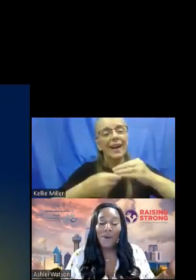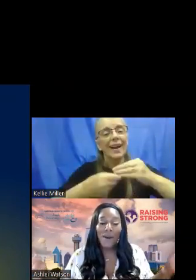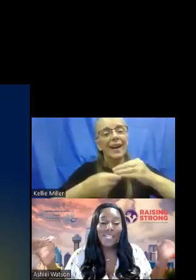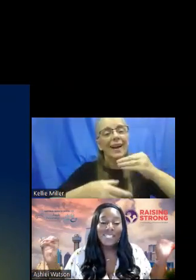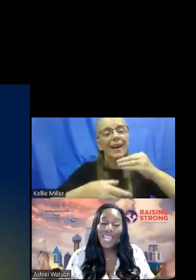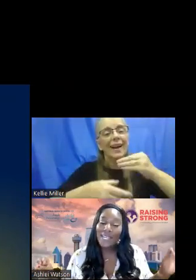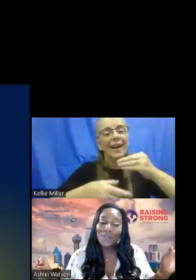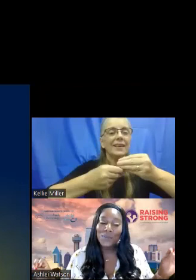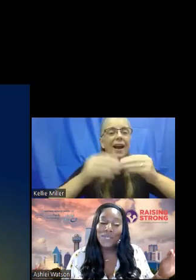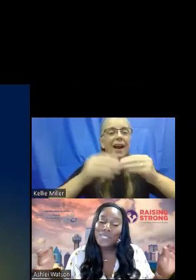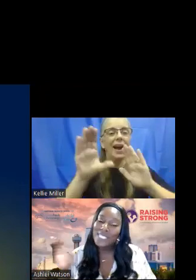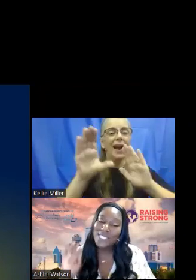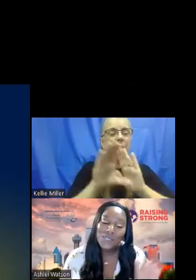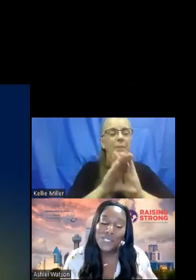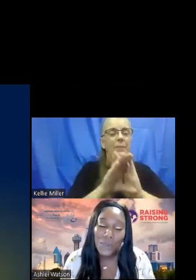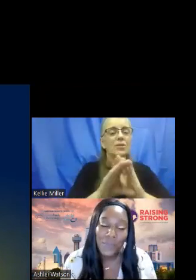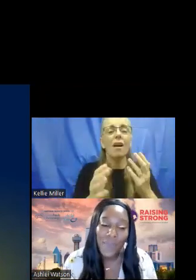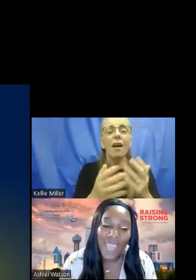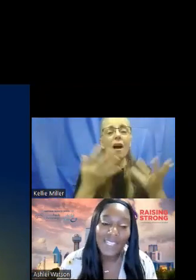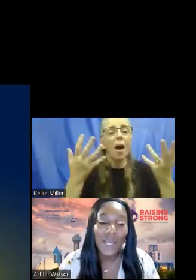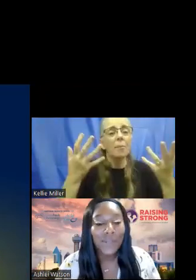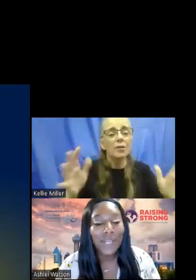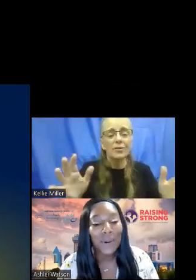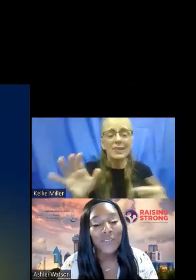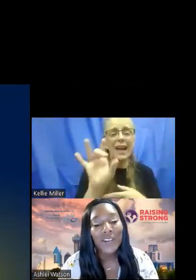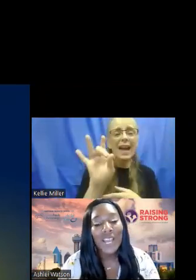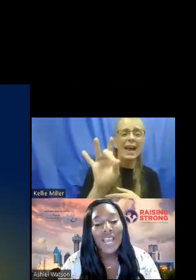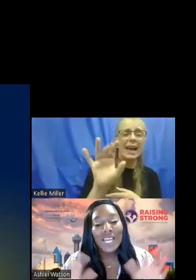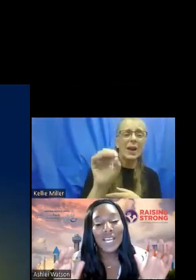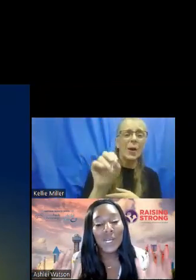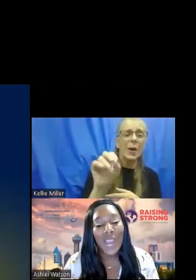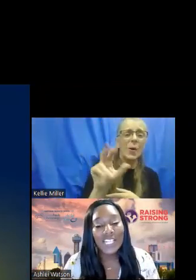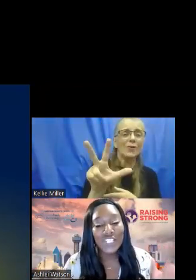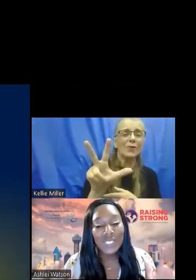up, you all. It's 8:03. We didn't do too bad going over.